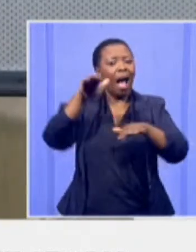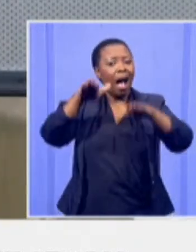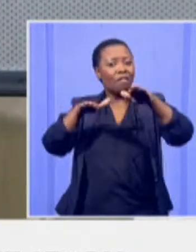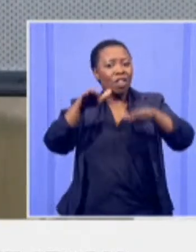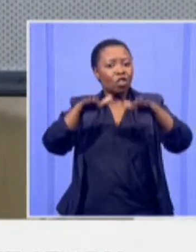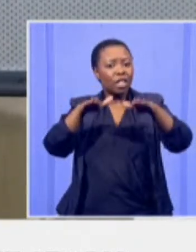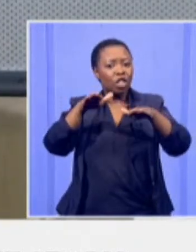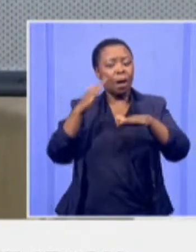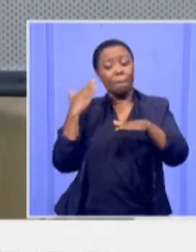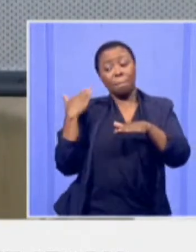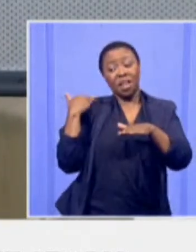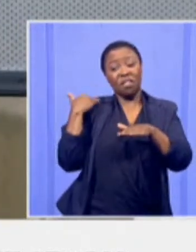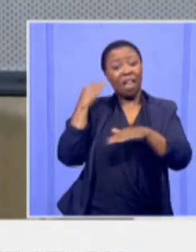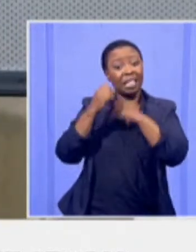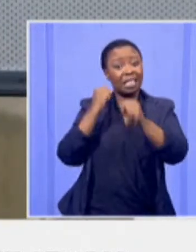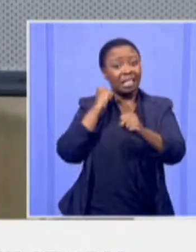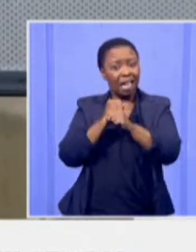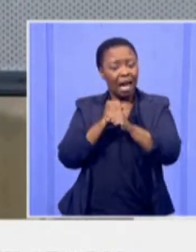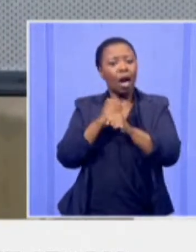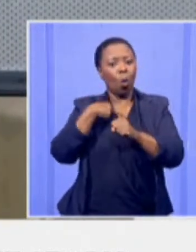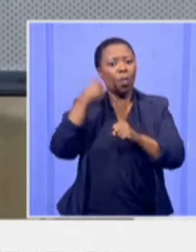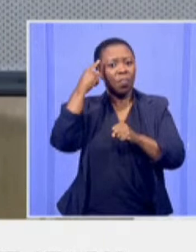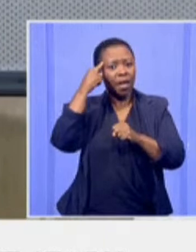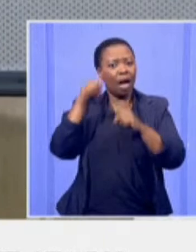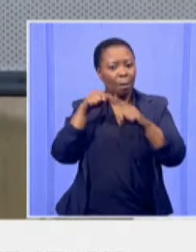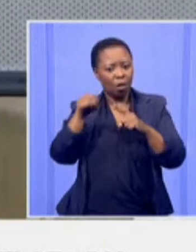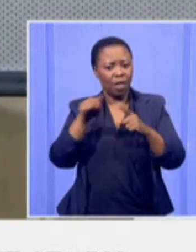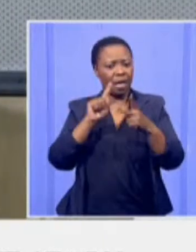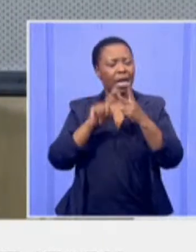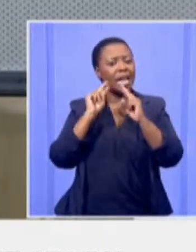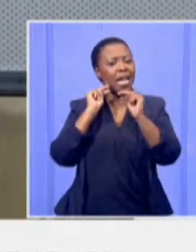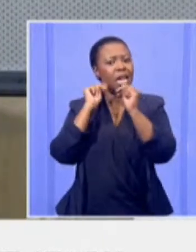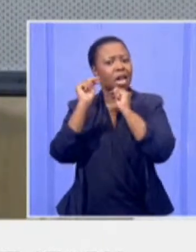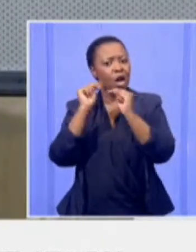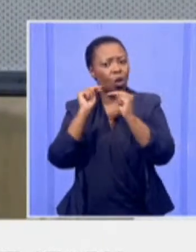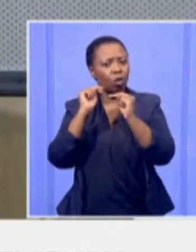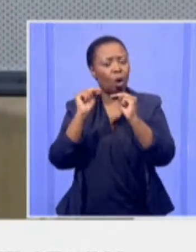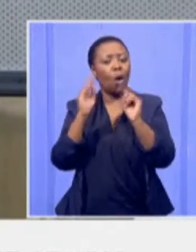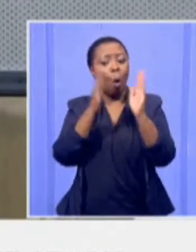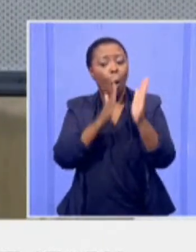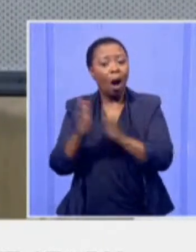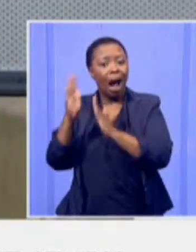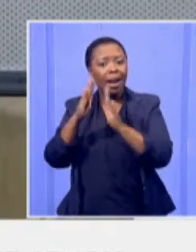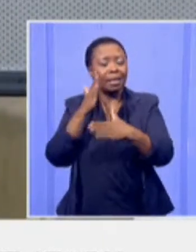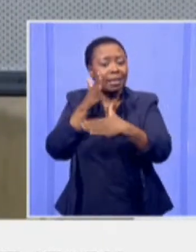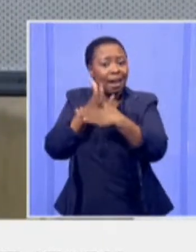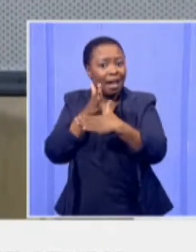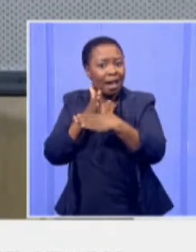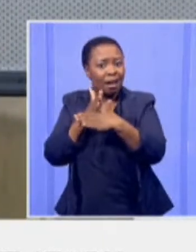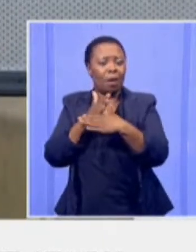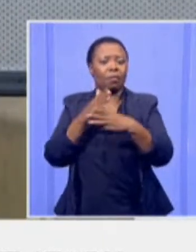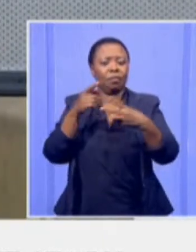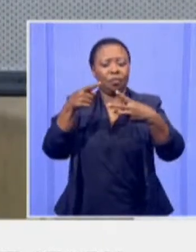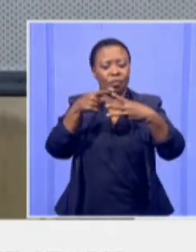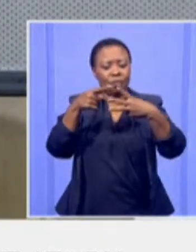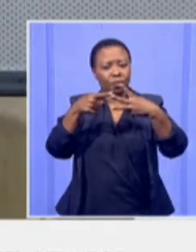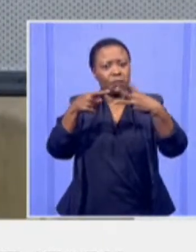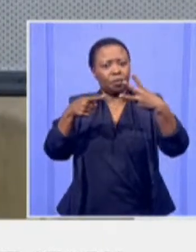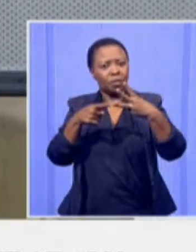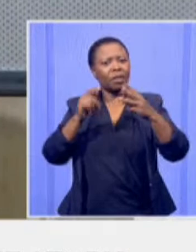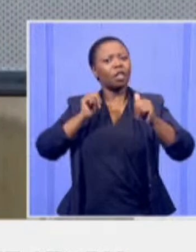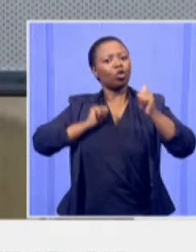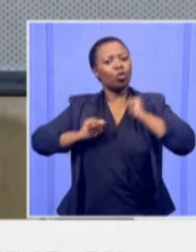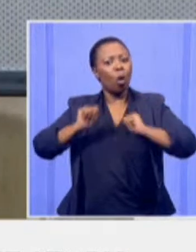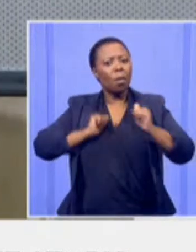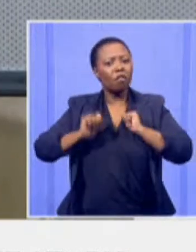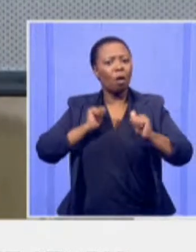take that into account. There's a component which is negotiated by organized labor. There's a component which is based on your performance, as